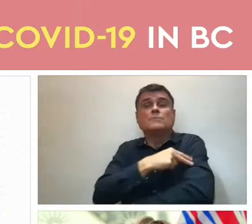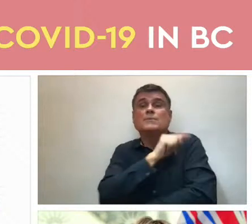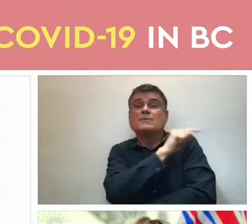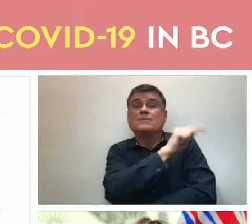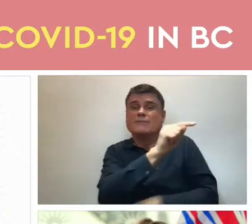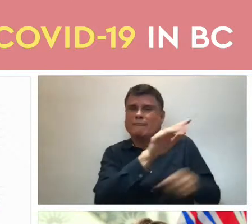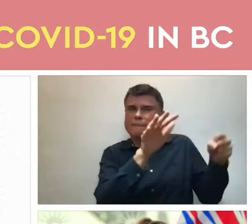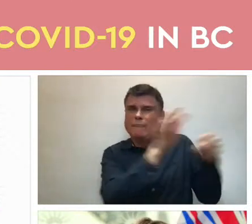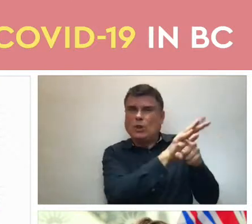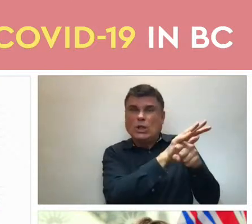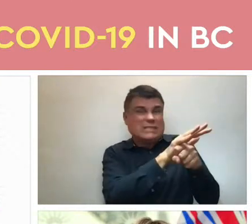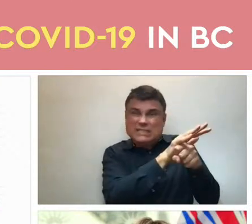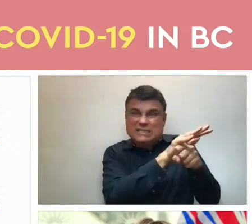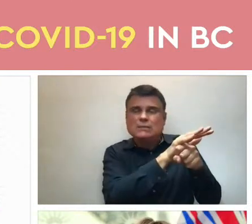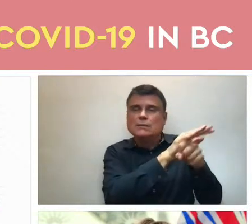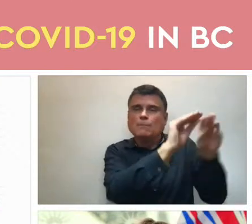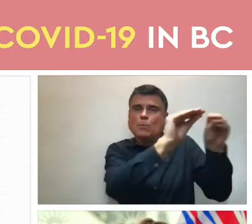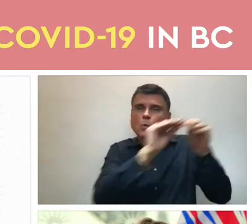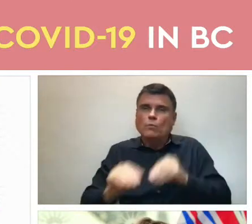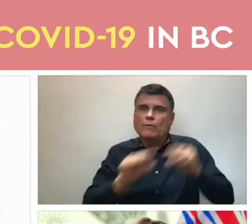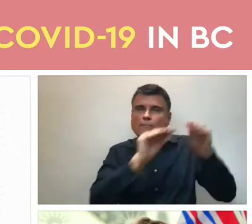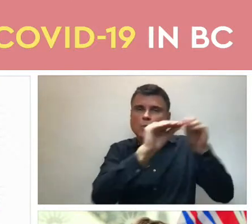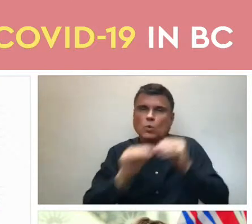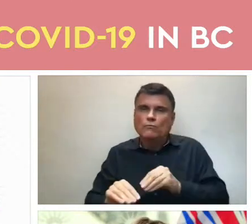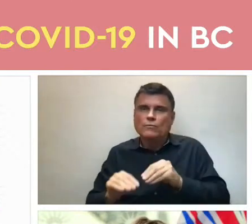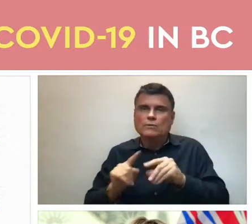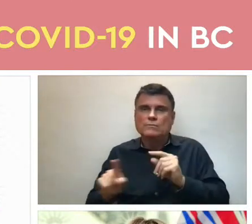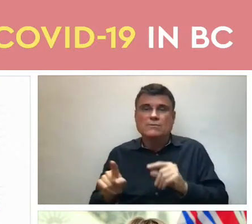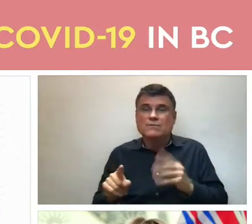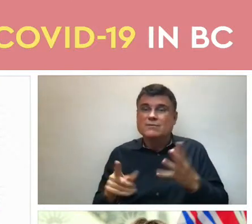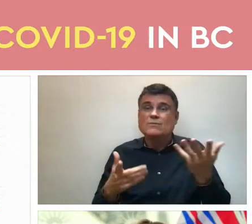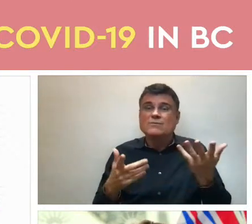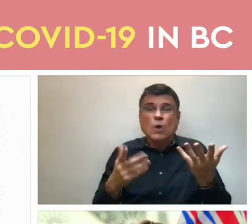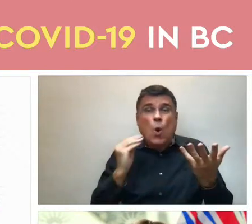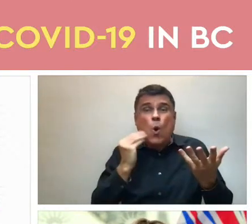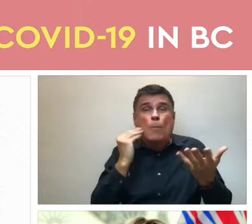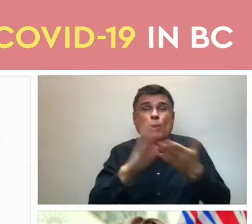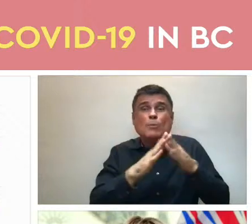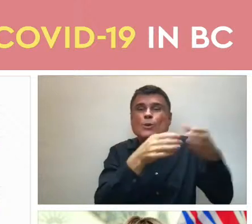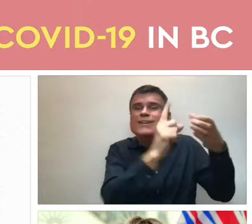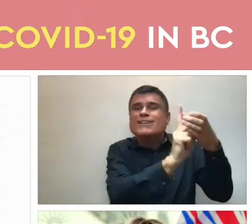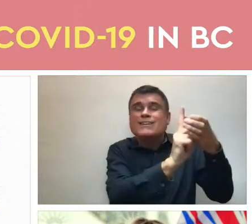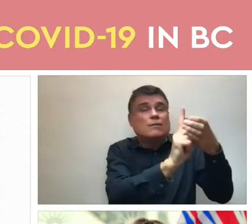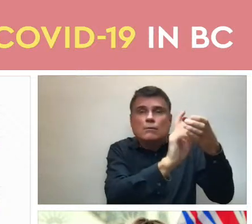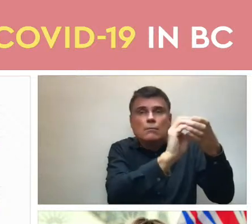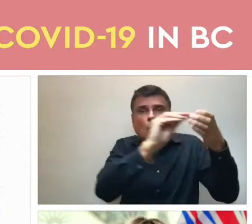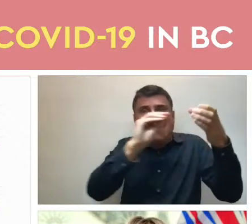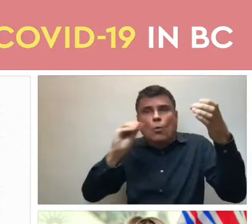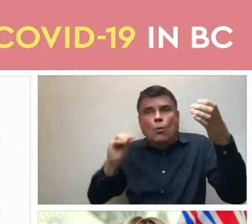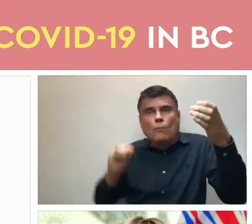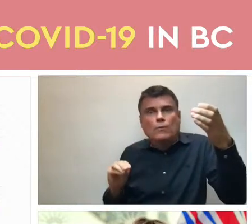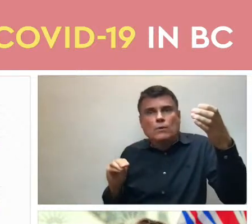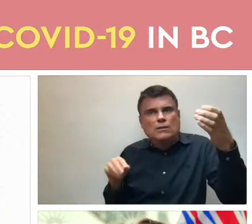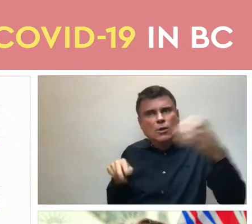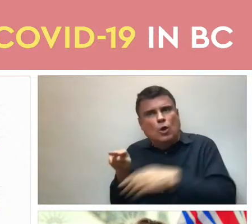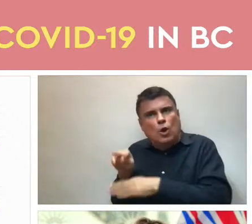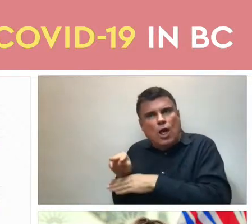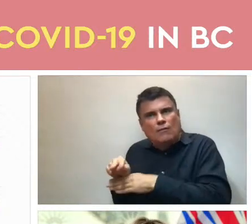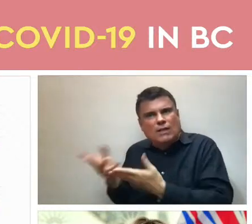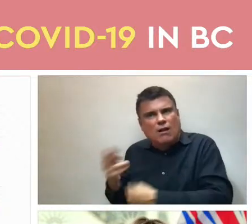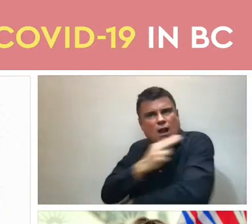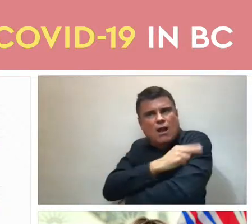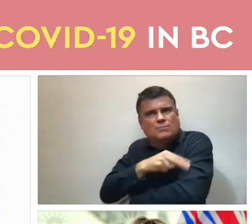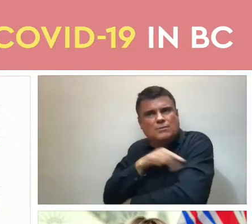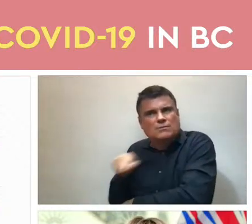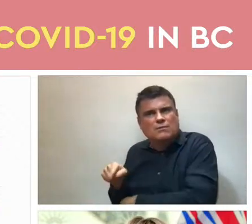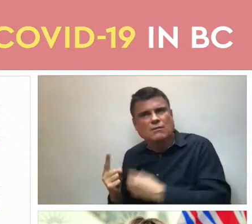that we have is we now know that these types of hospitalizations, even with the Delta variant, with the Omicron variant that